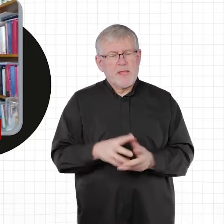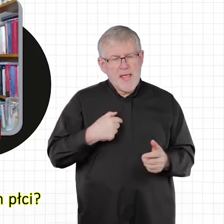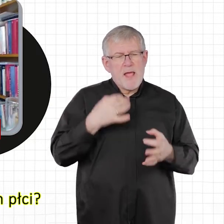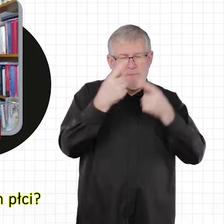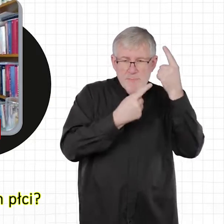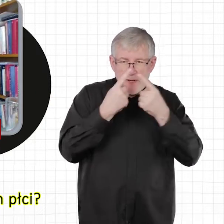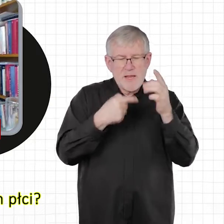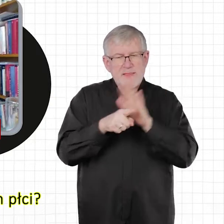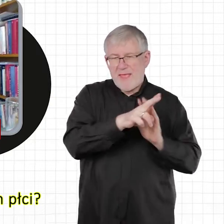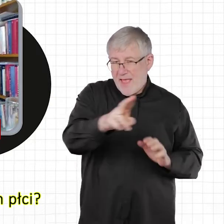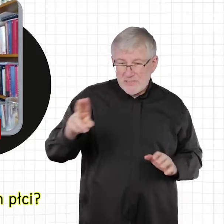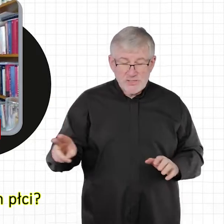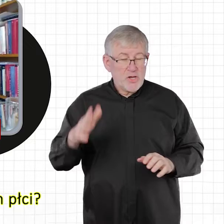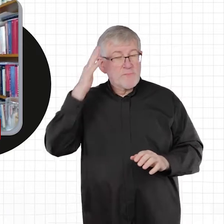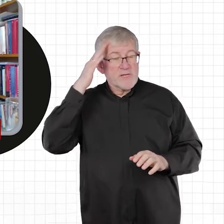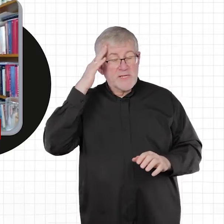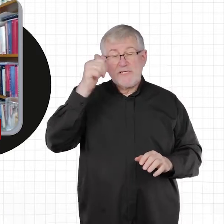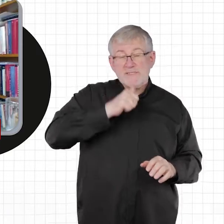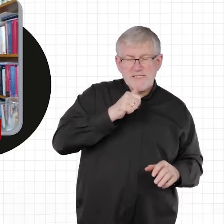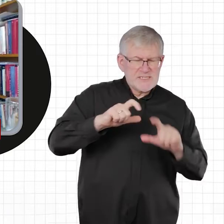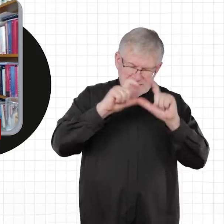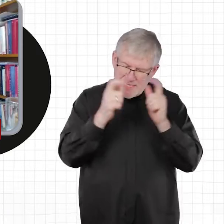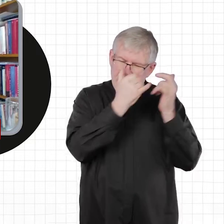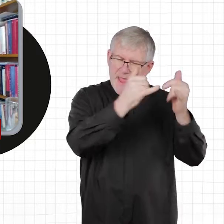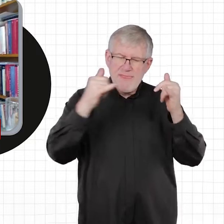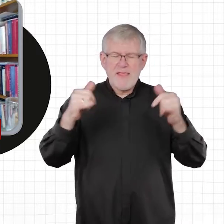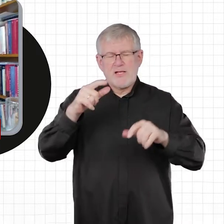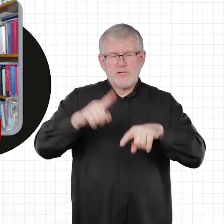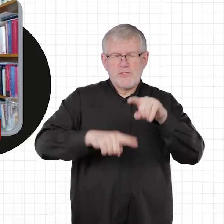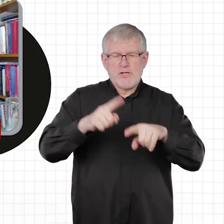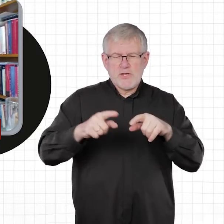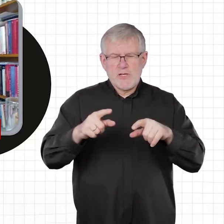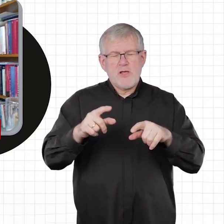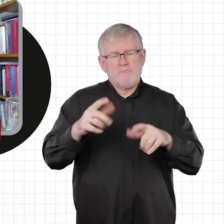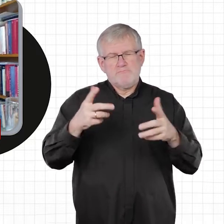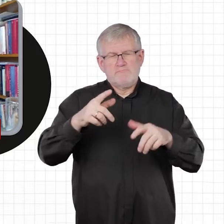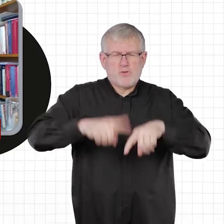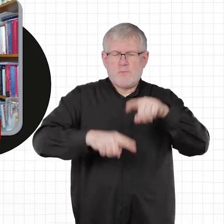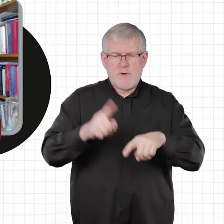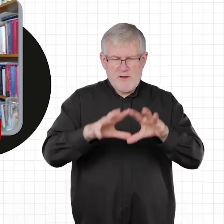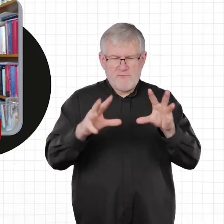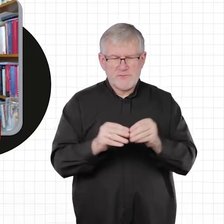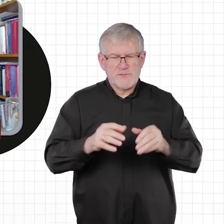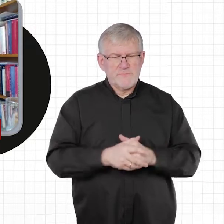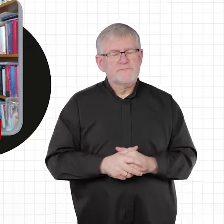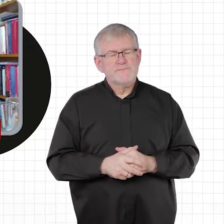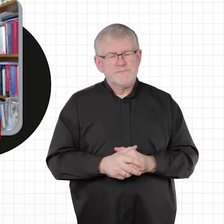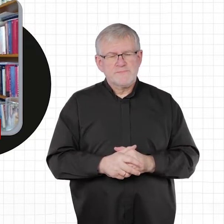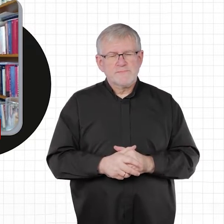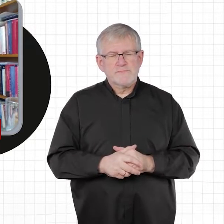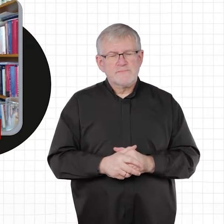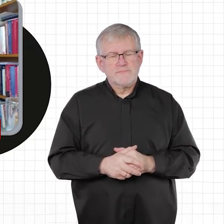it like very gender stereotyped? Can I change that? How do I talk to the children? Do I praise